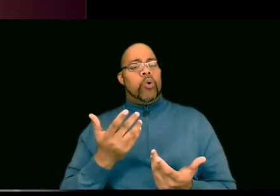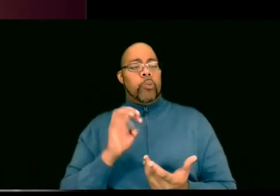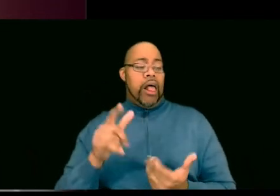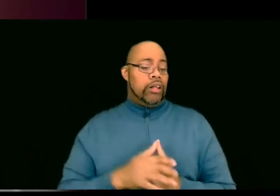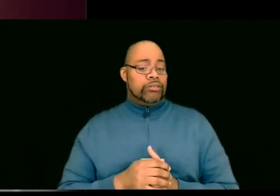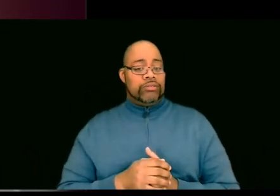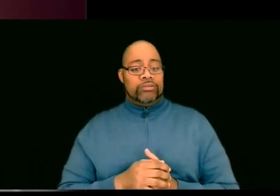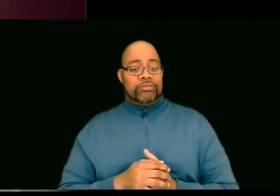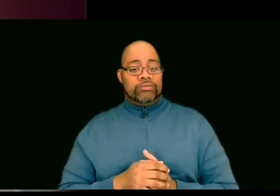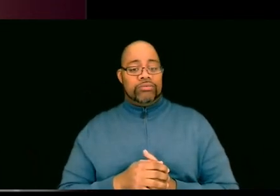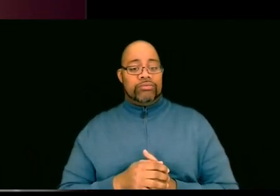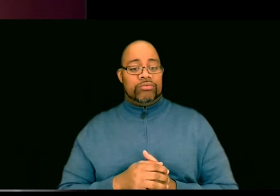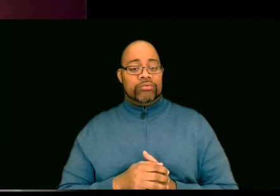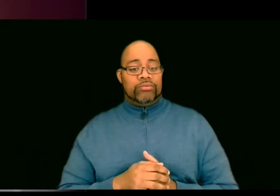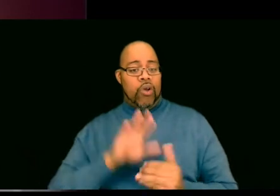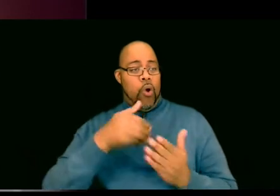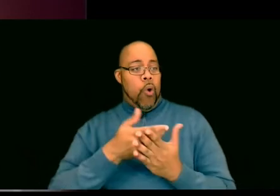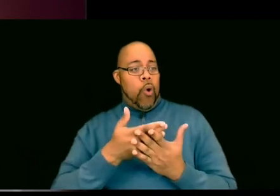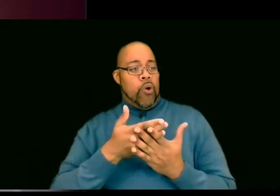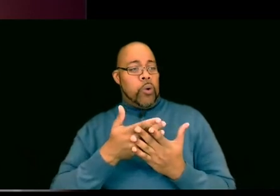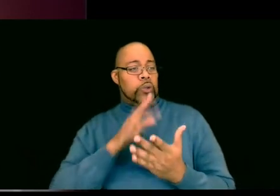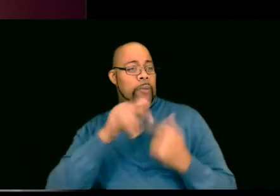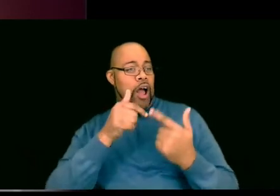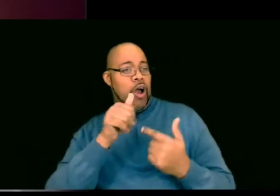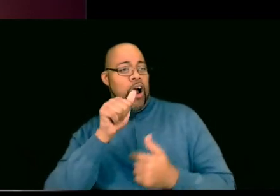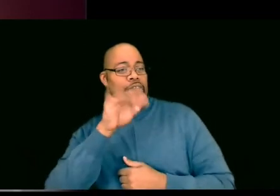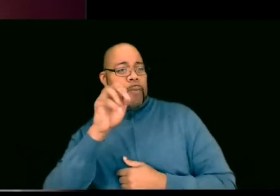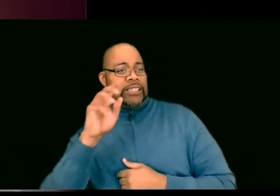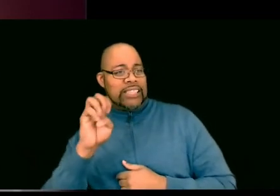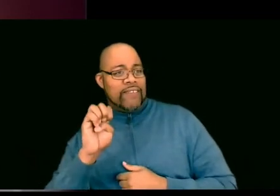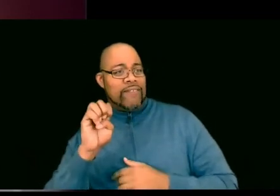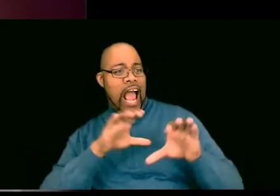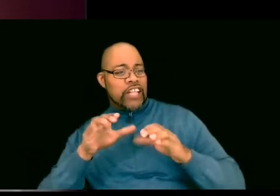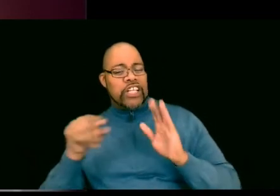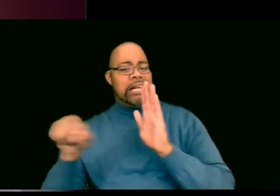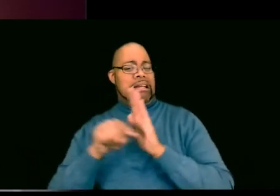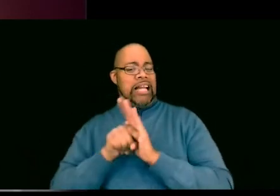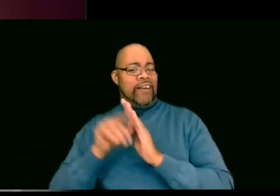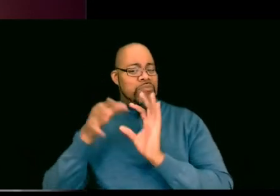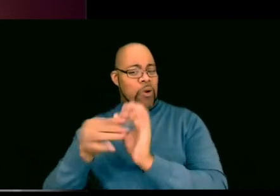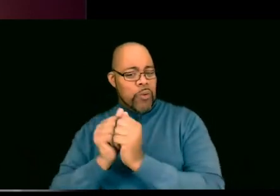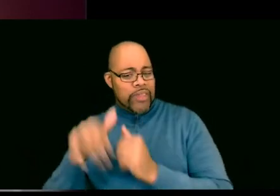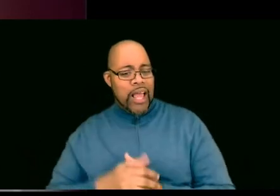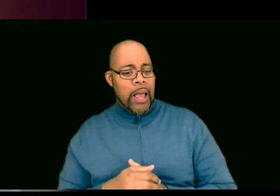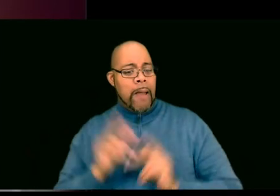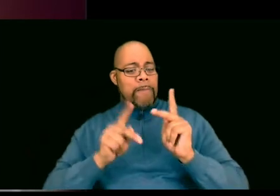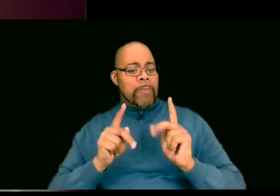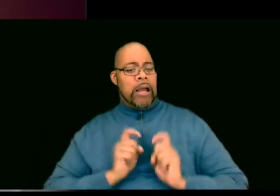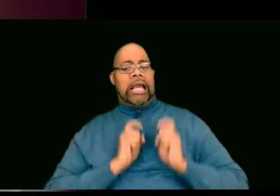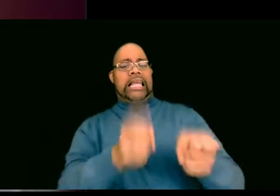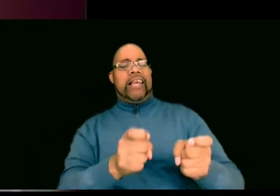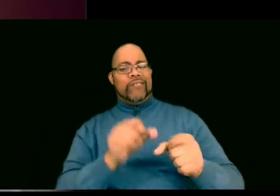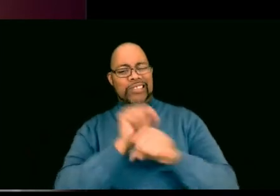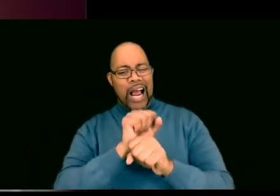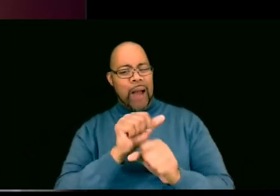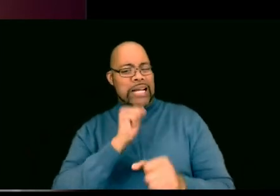oh, well, you know, with all that's in the air about affirmative action, the negative stuff that's going on is people